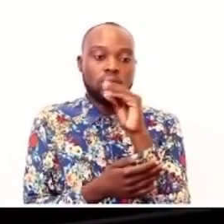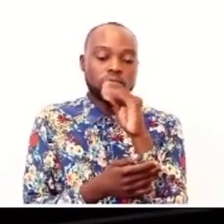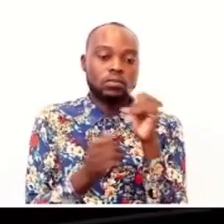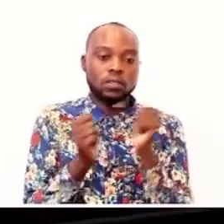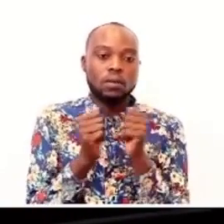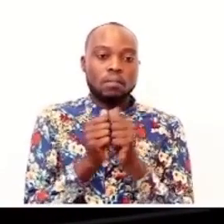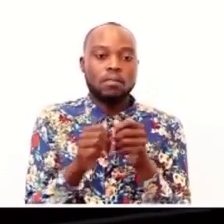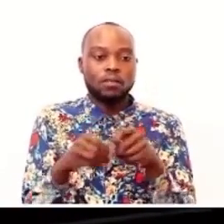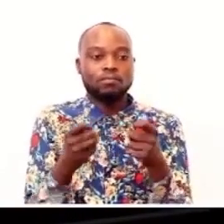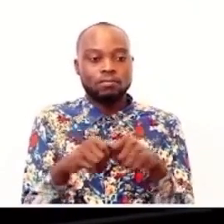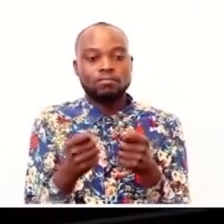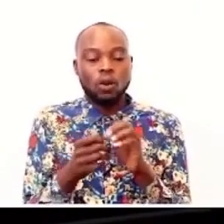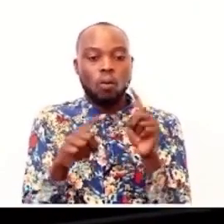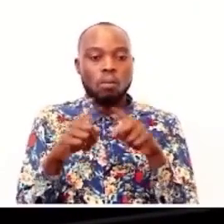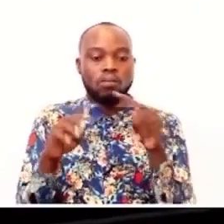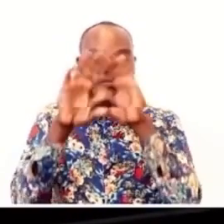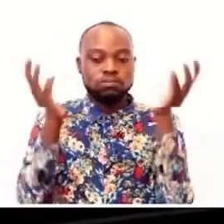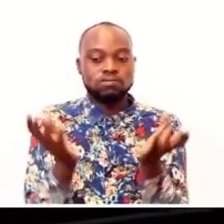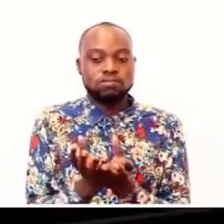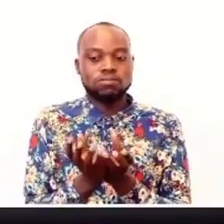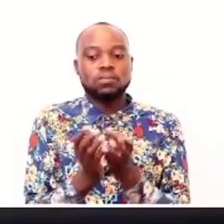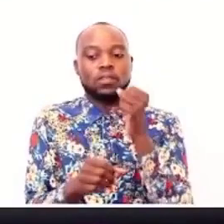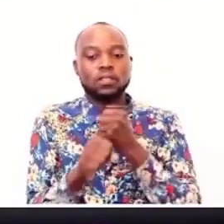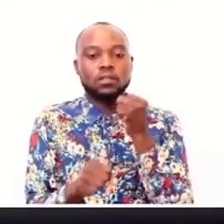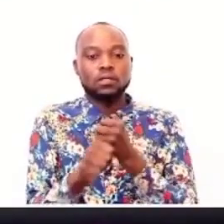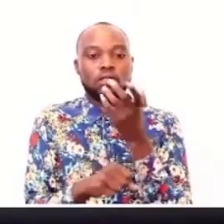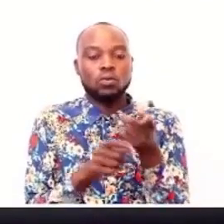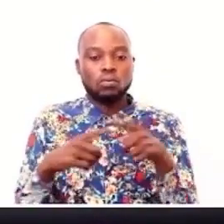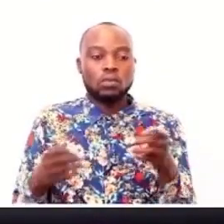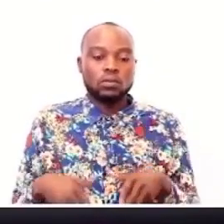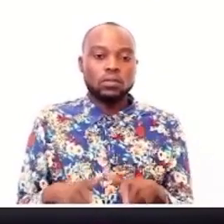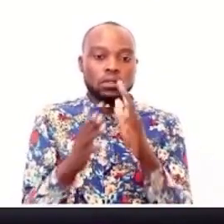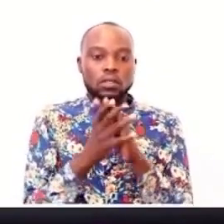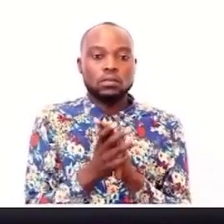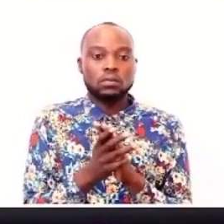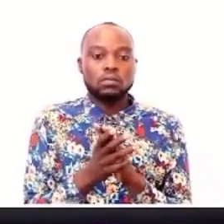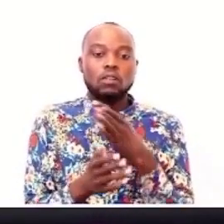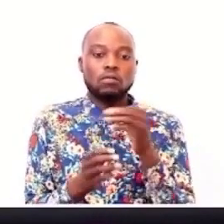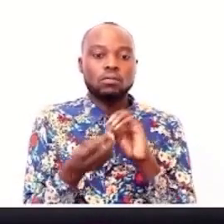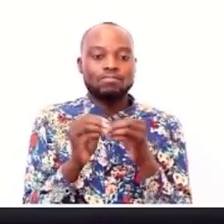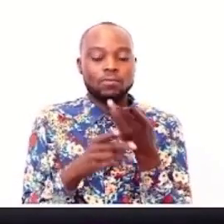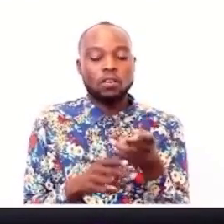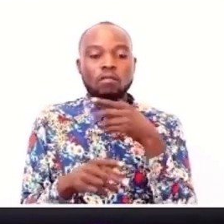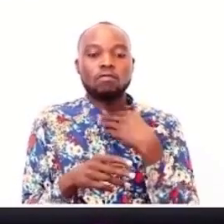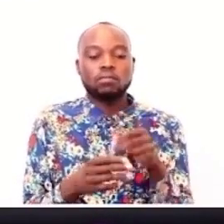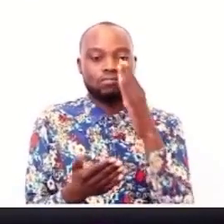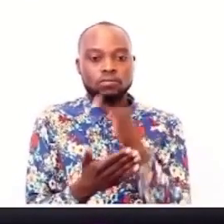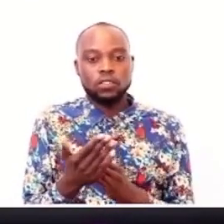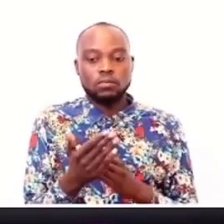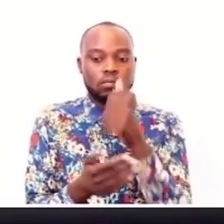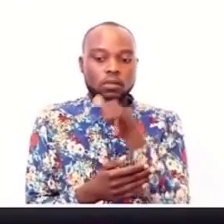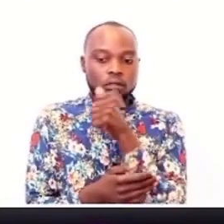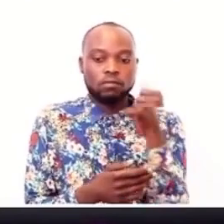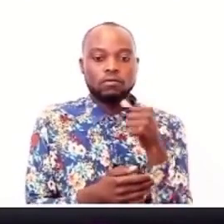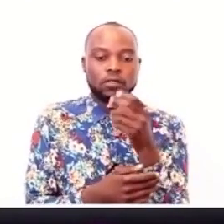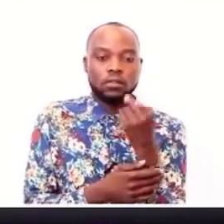about dismantling the global financial architecture, and I think in order to do that, we also need to stop thinking about private finance